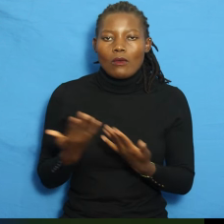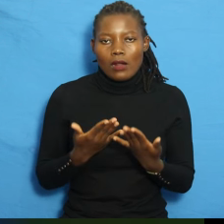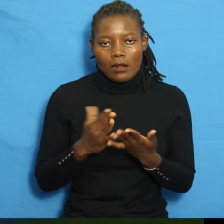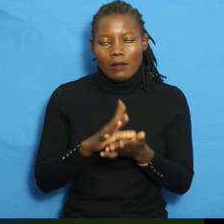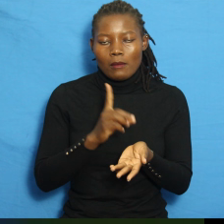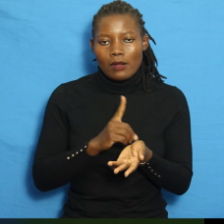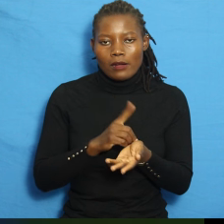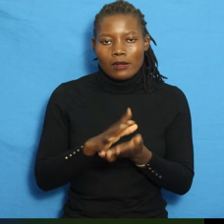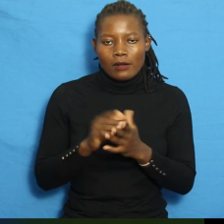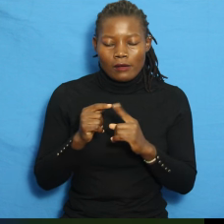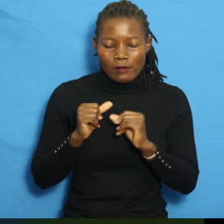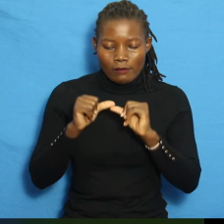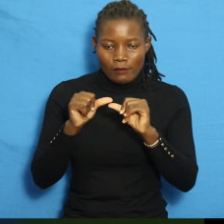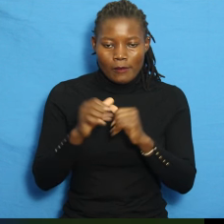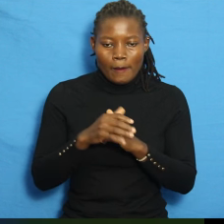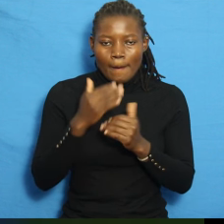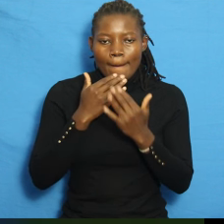over. Thank you.